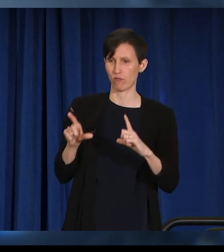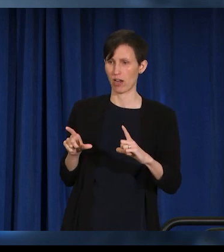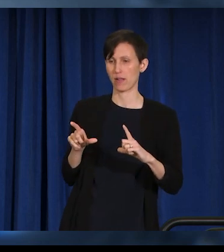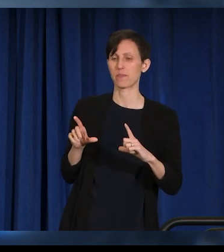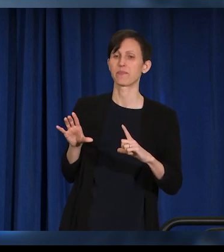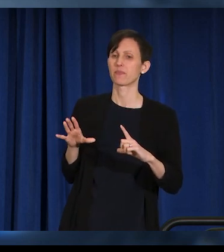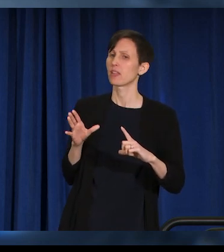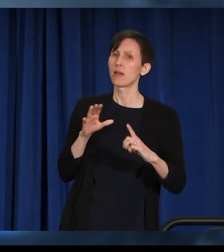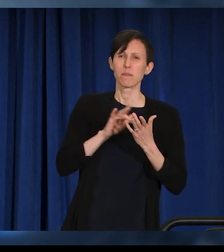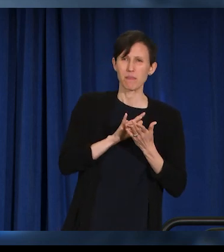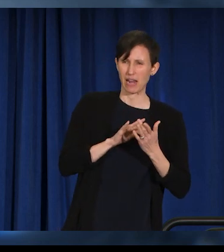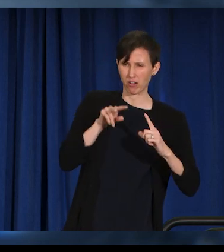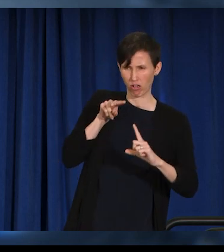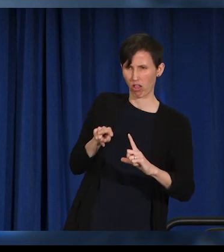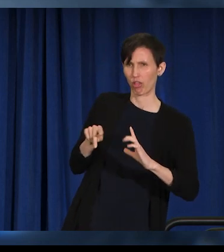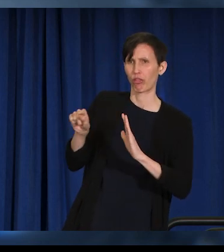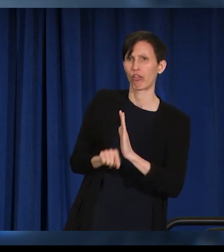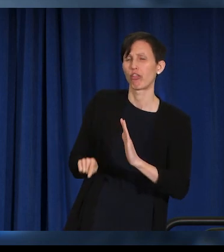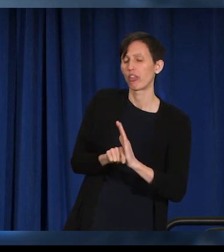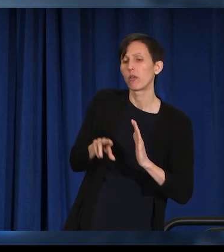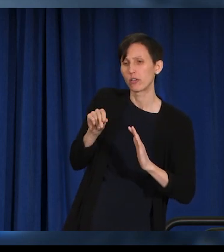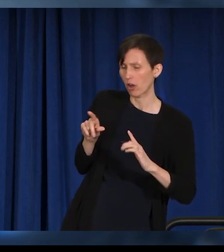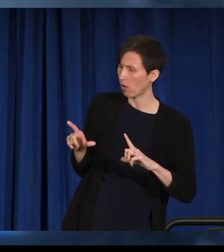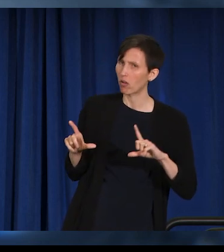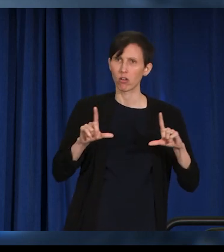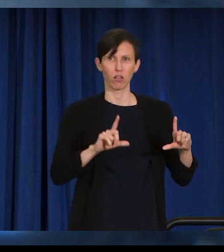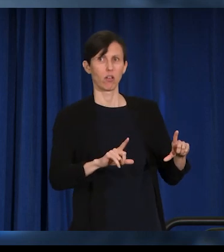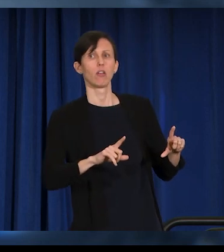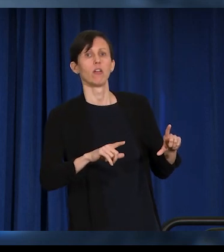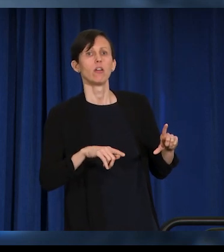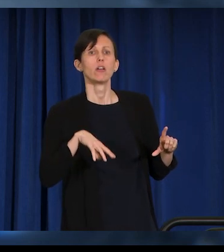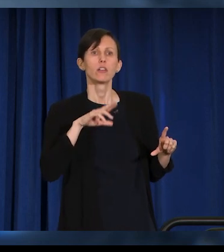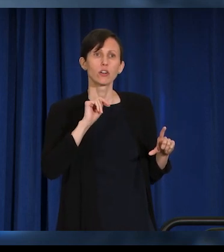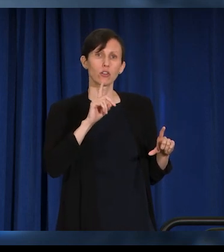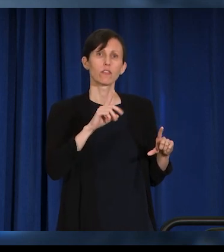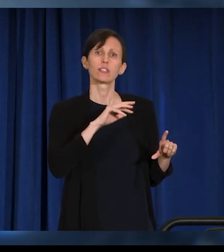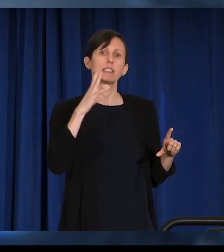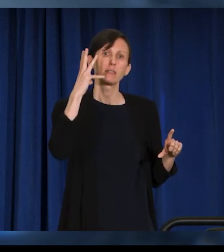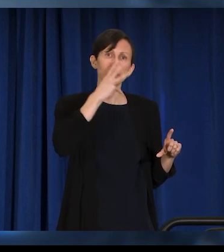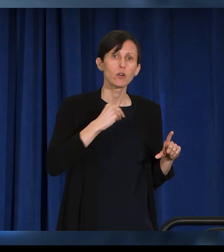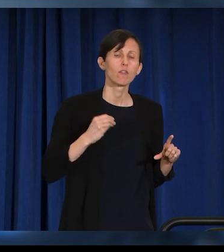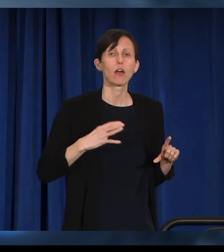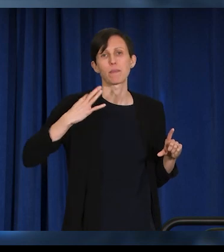human diversity, and they're also teaching neurotypicals how to foster neuroinclusion.